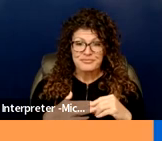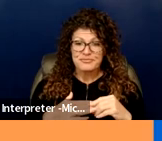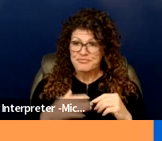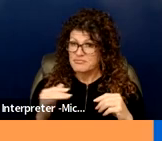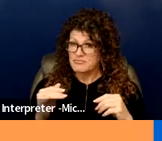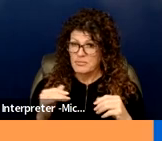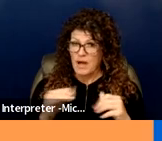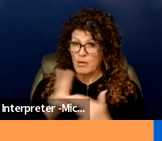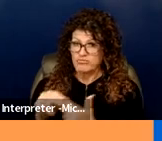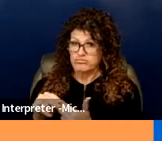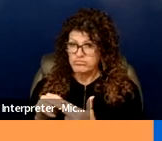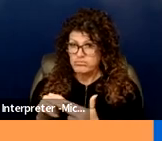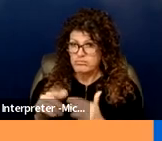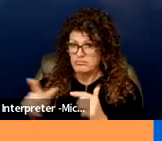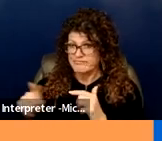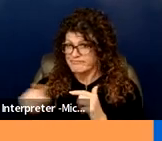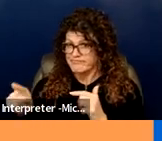anything.